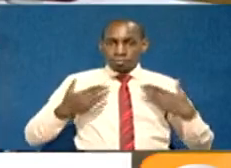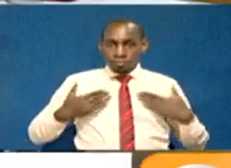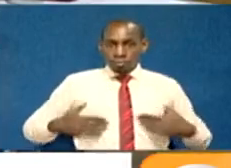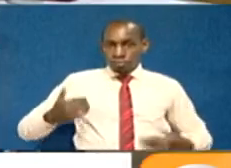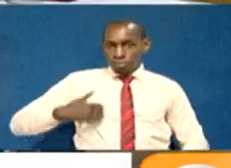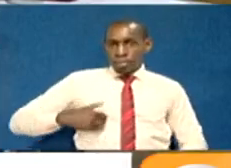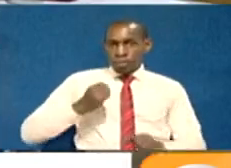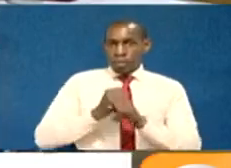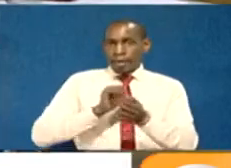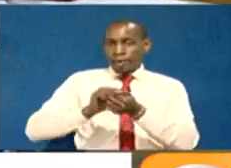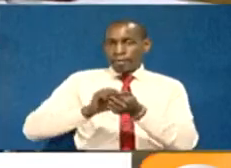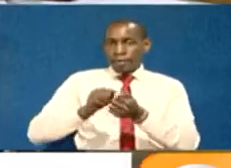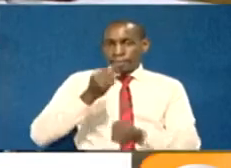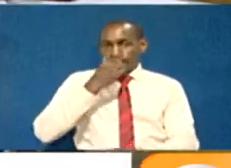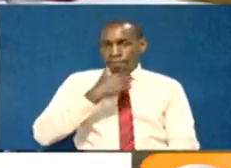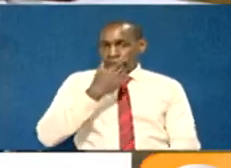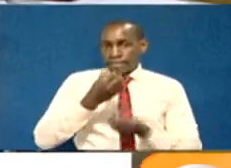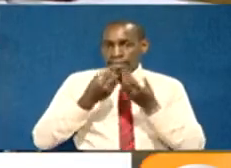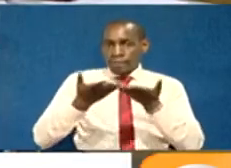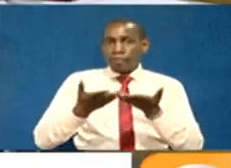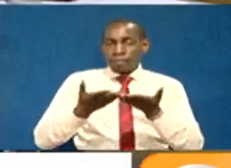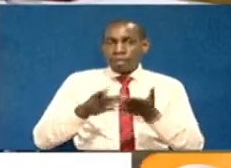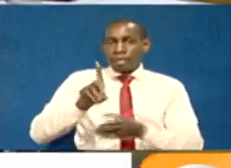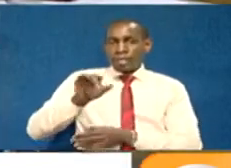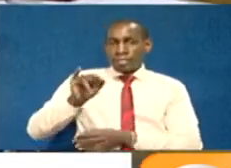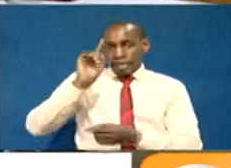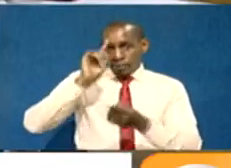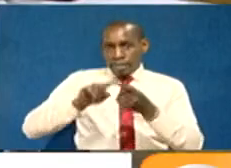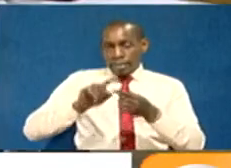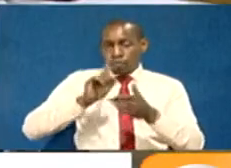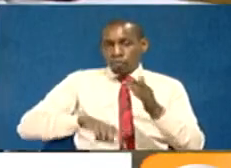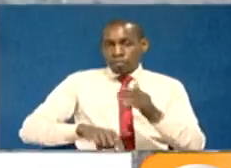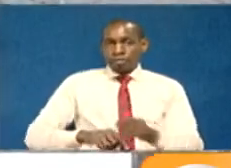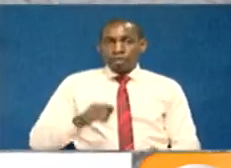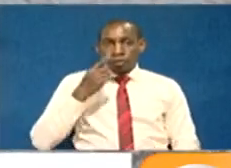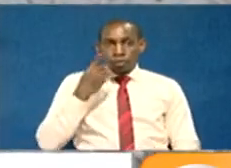conducted Friday. Hassan Mugambi with the details of what the detectives are after.